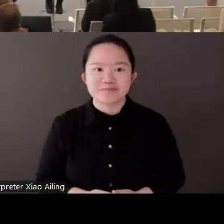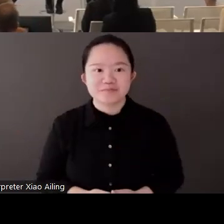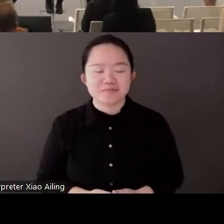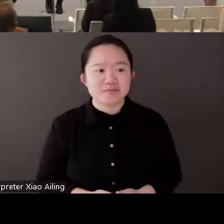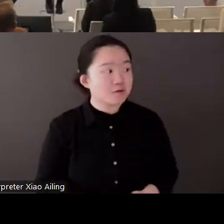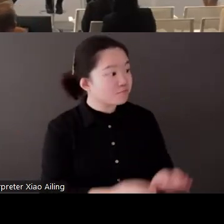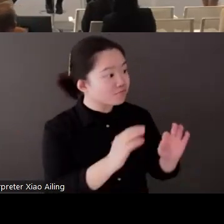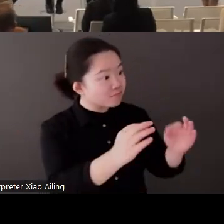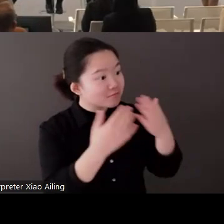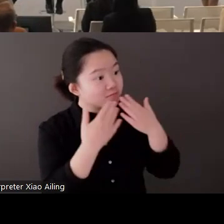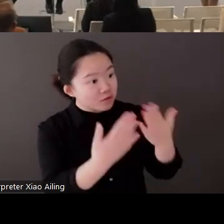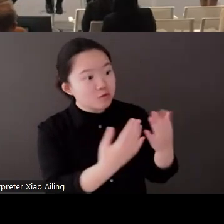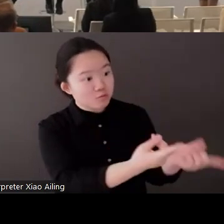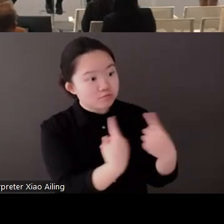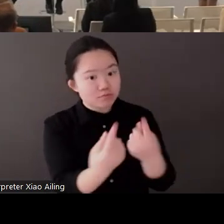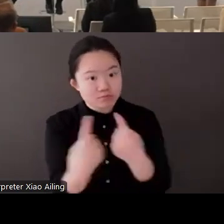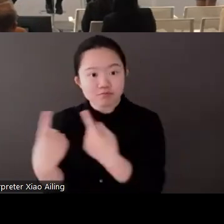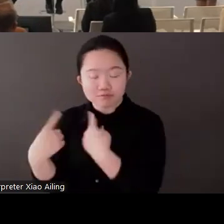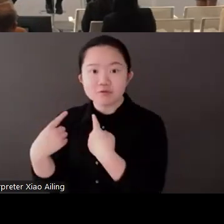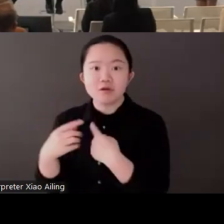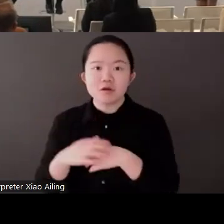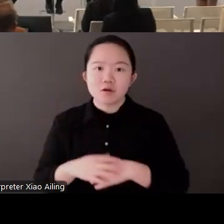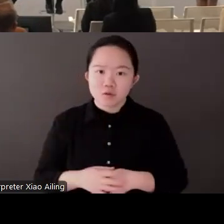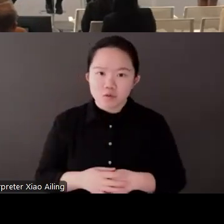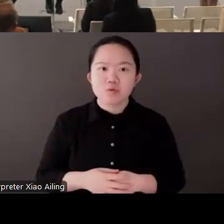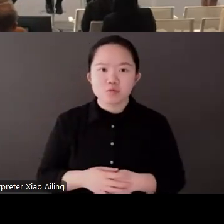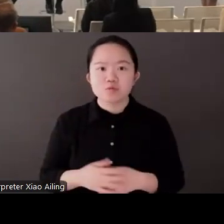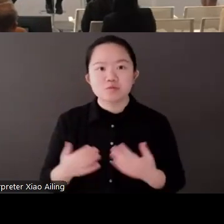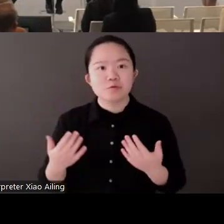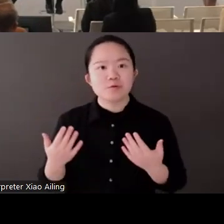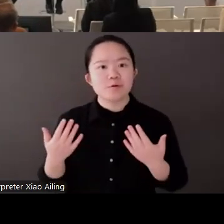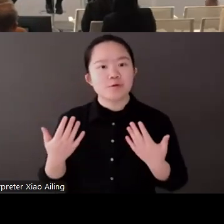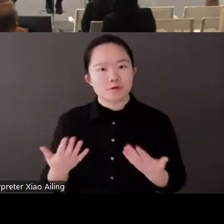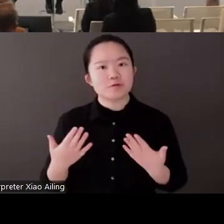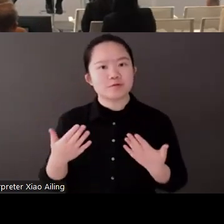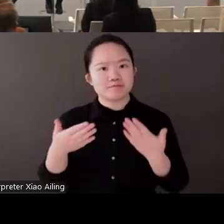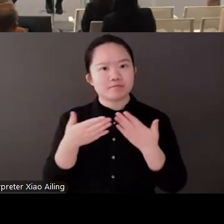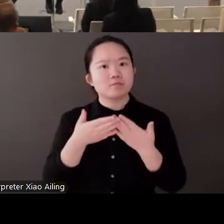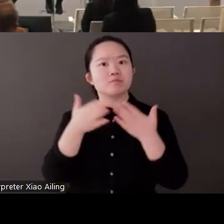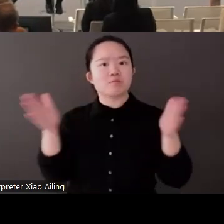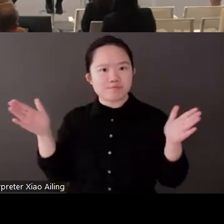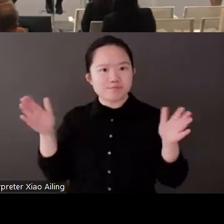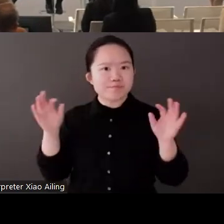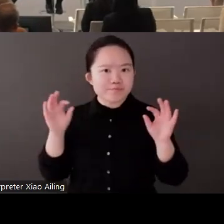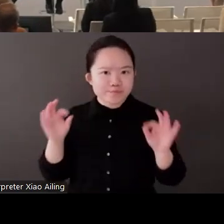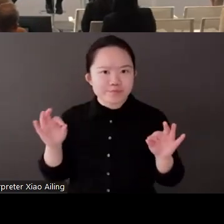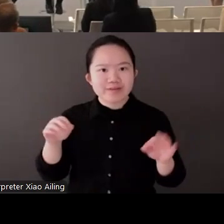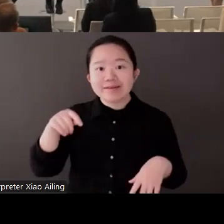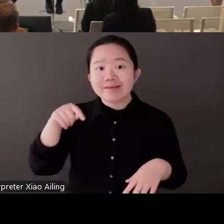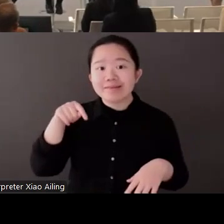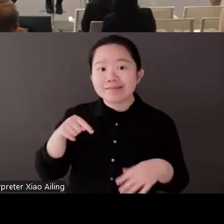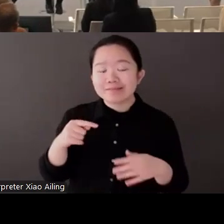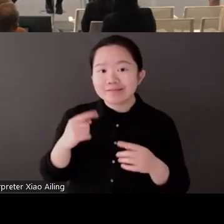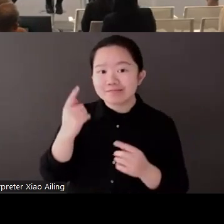a discussion on mobile app certification and or training sessions. So that is kind of an ongoing process. It takes time